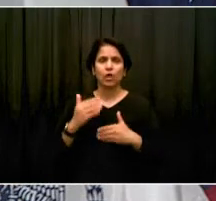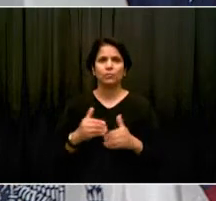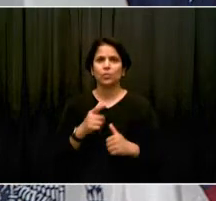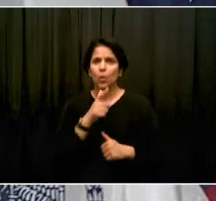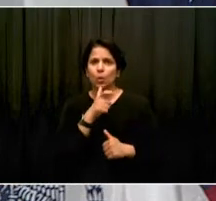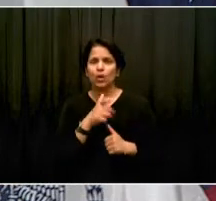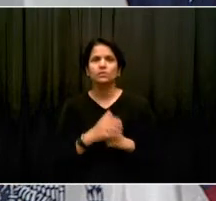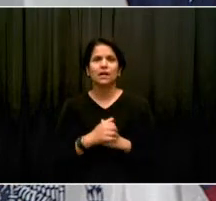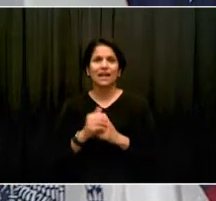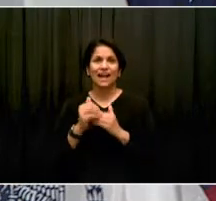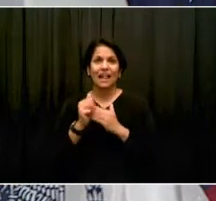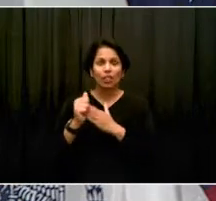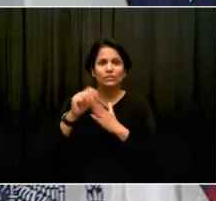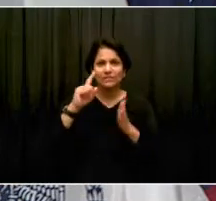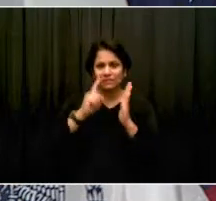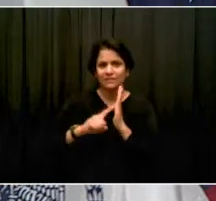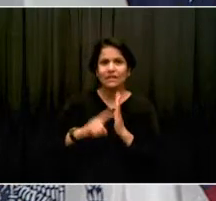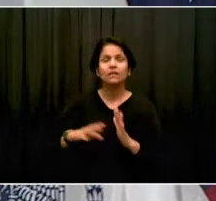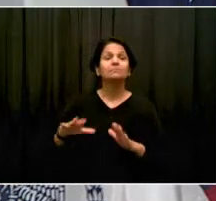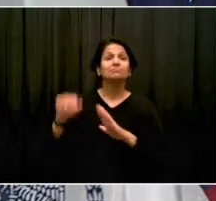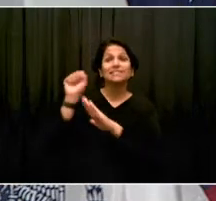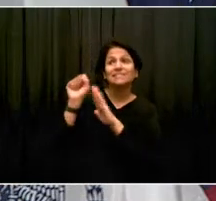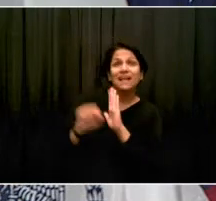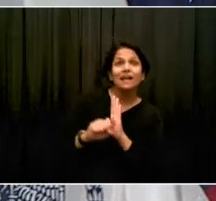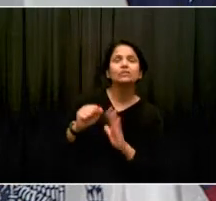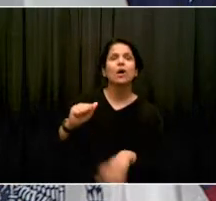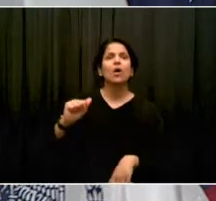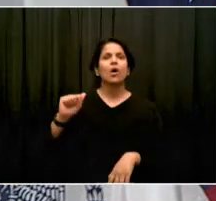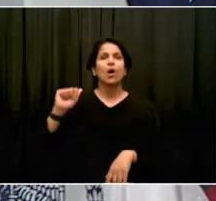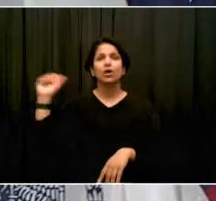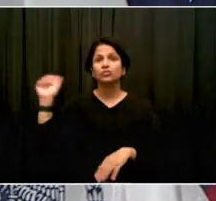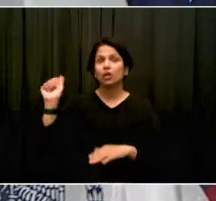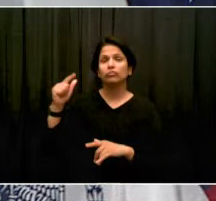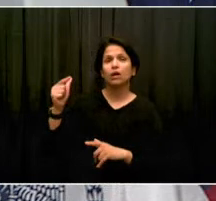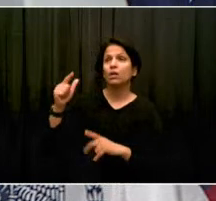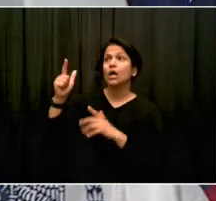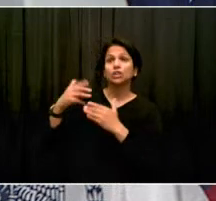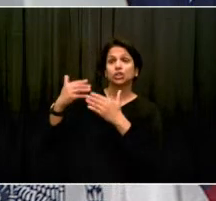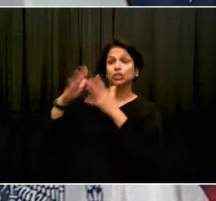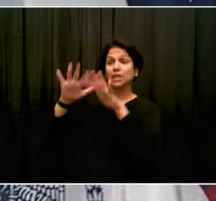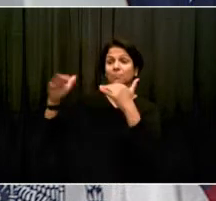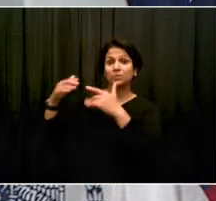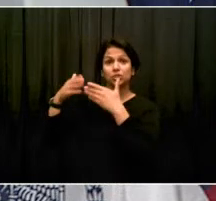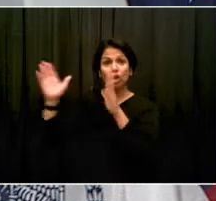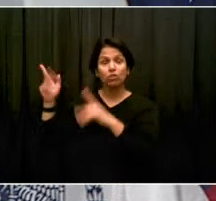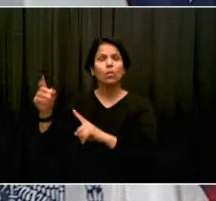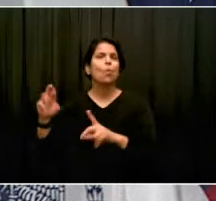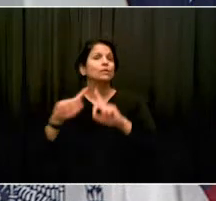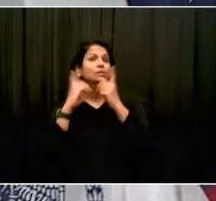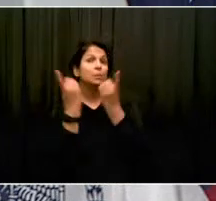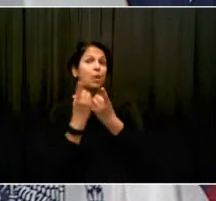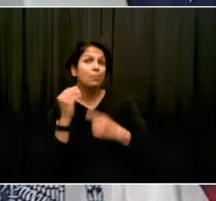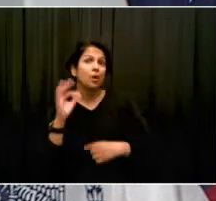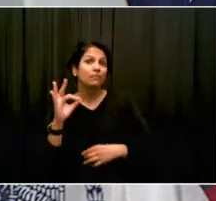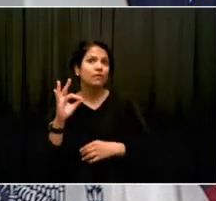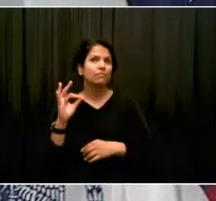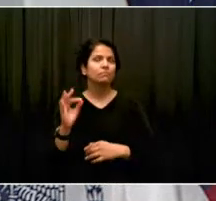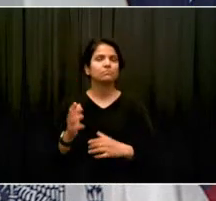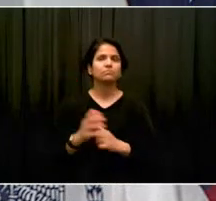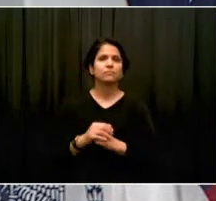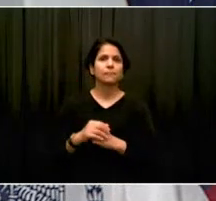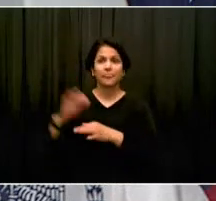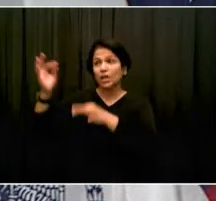it is, the City of New York will obviously fully engage, but it needs to happen quickly. People